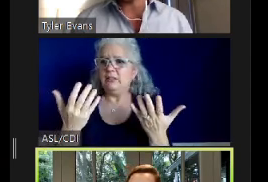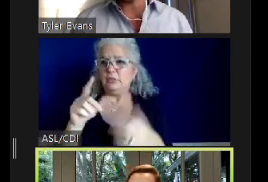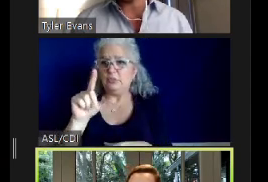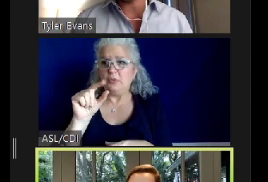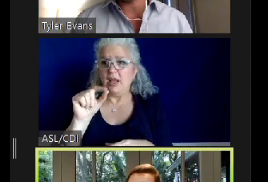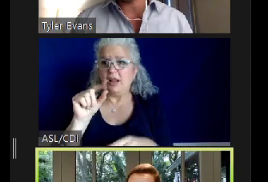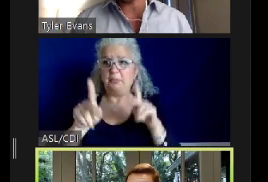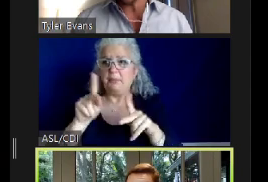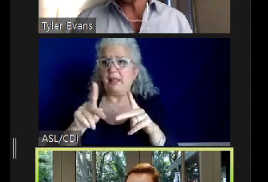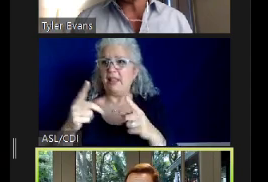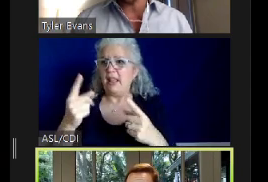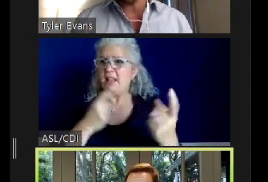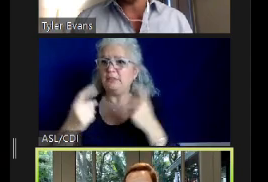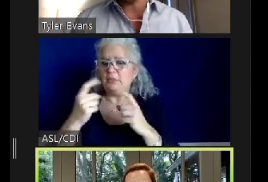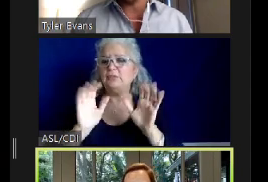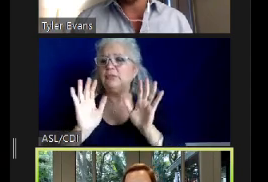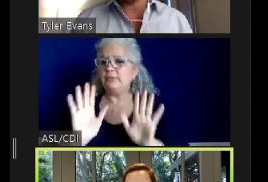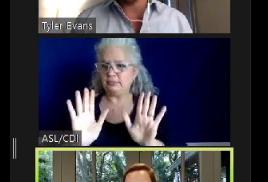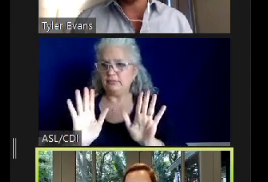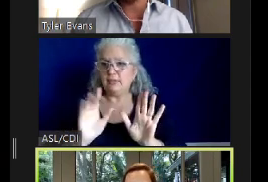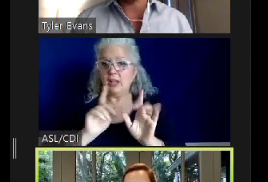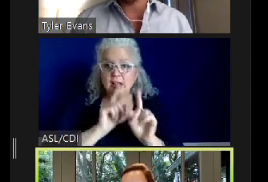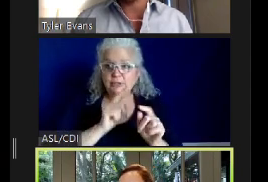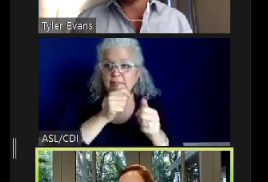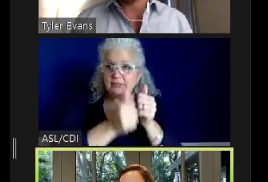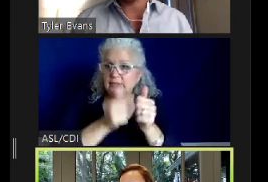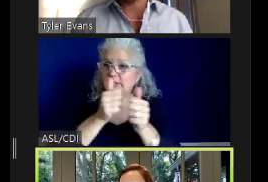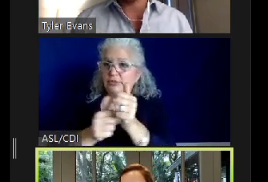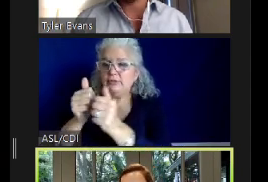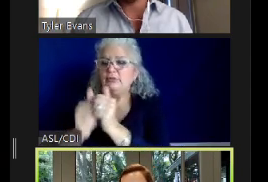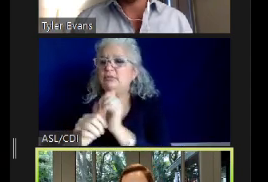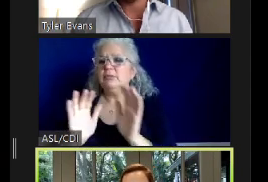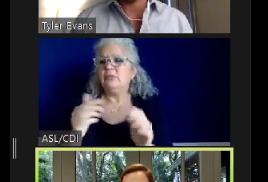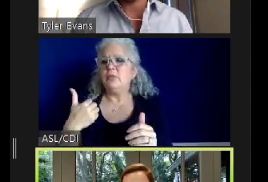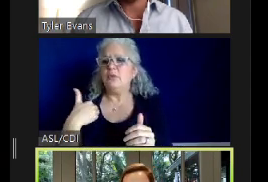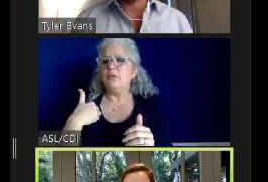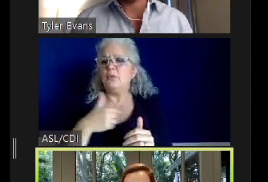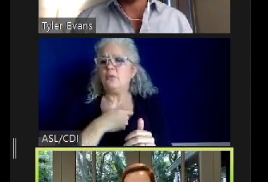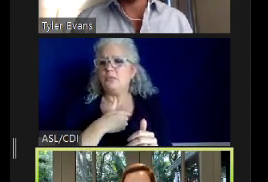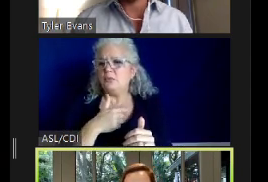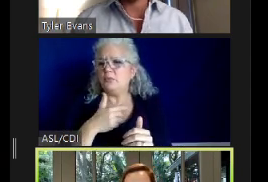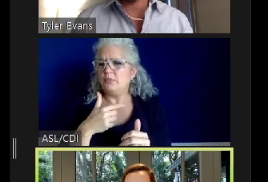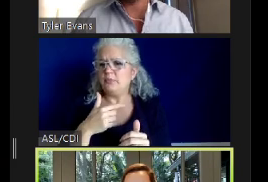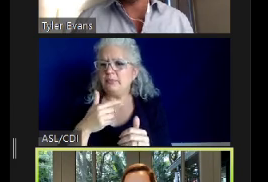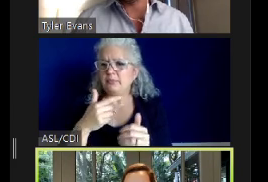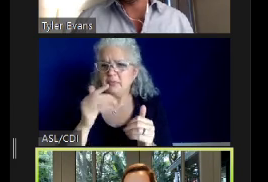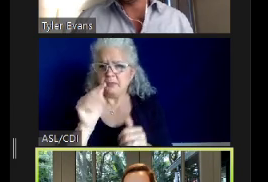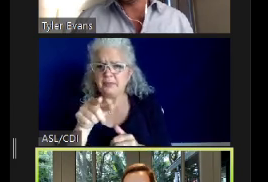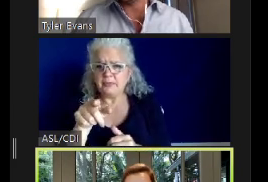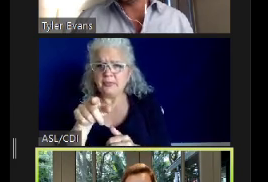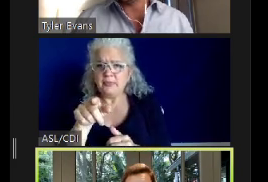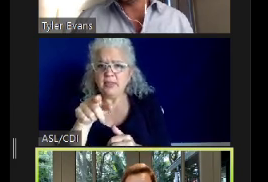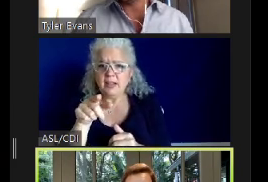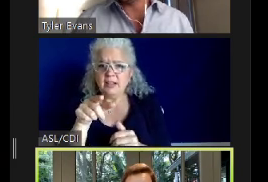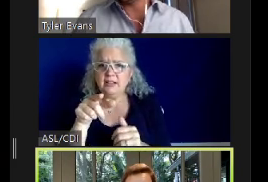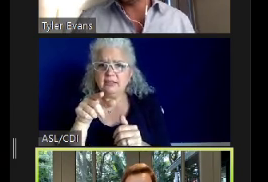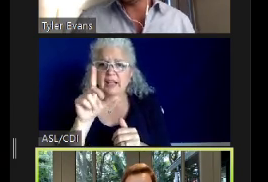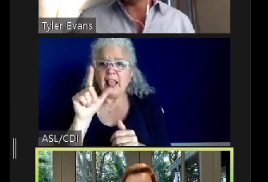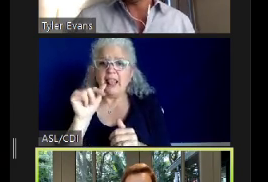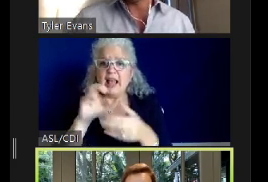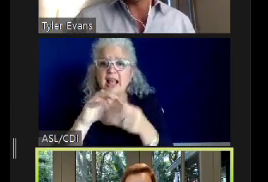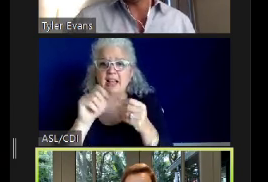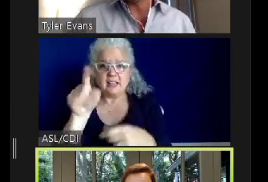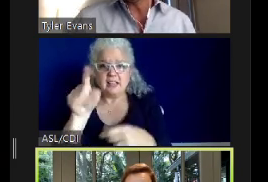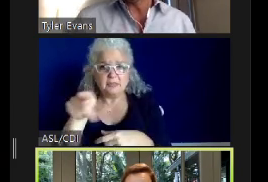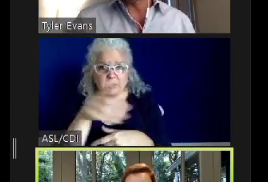walk through a couple of scenarios and you can maybe explain to the public how they might